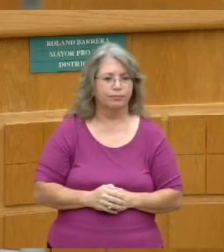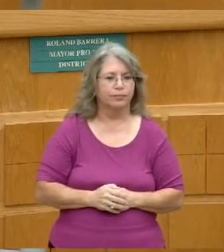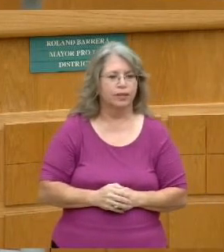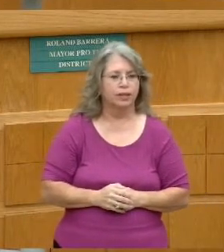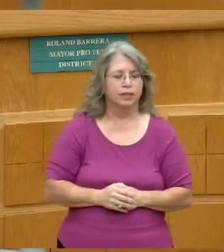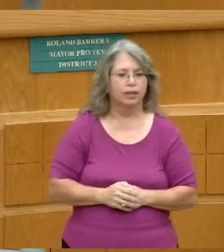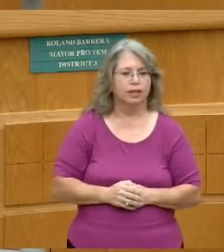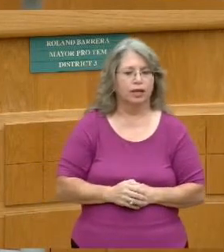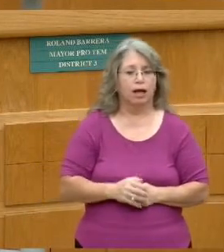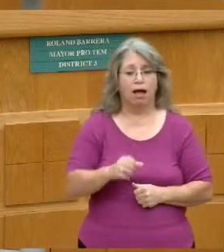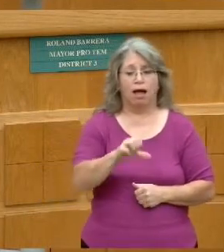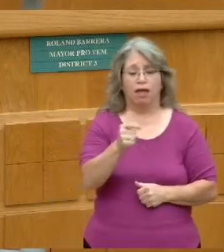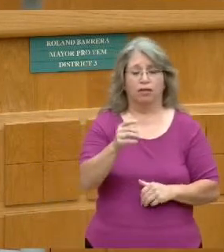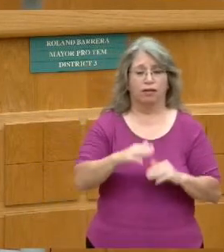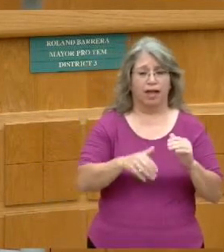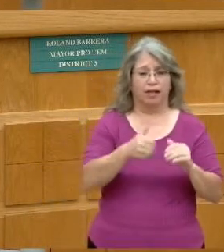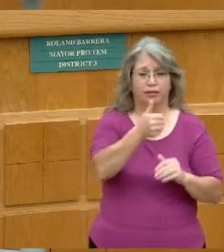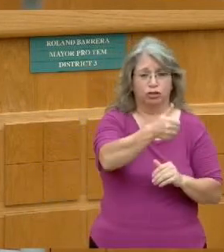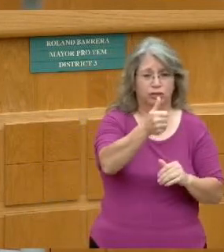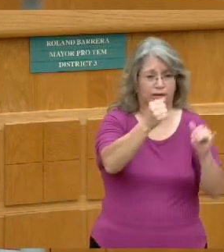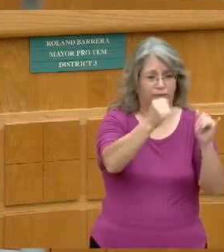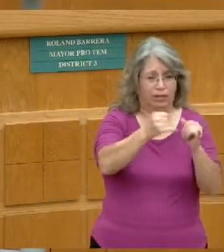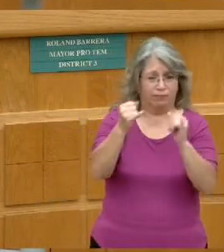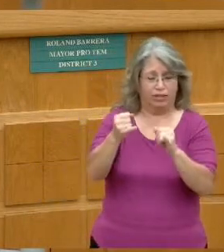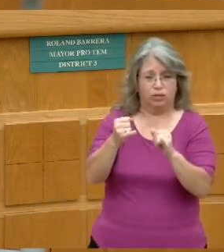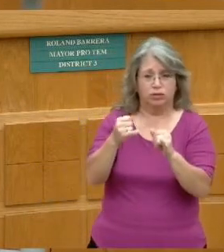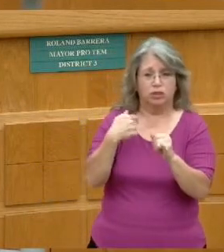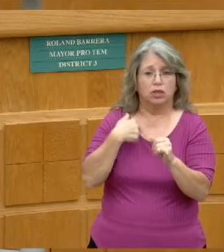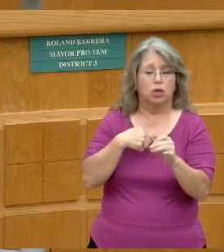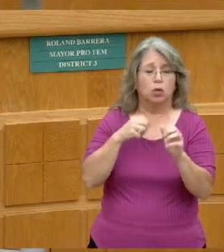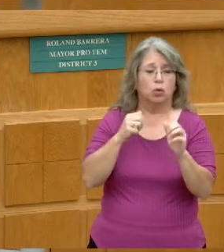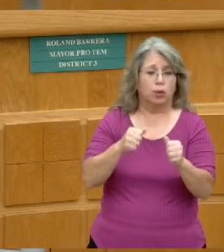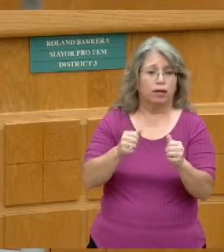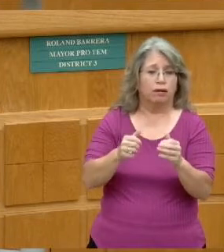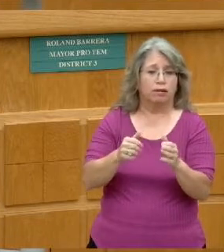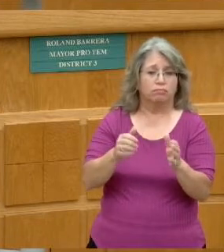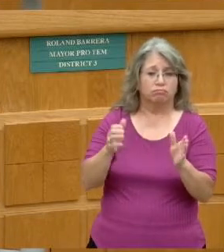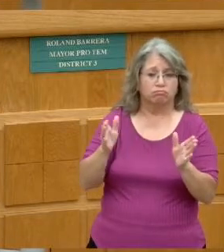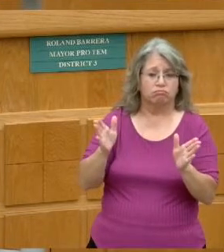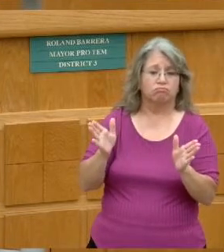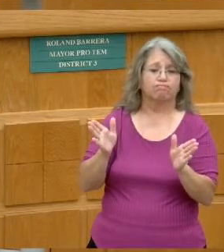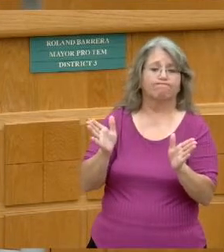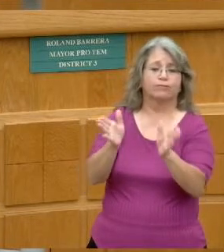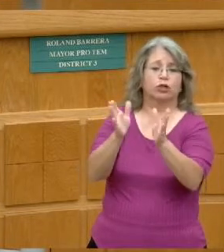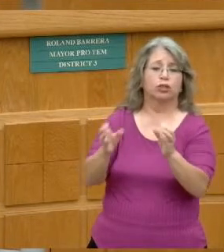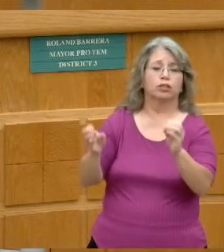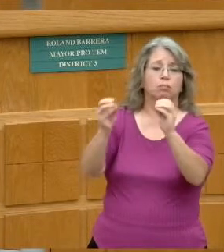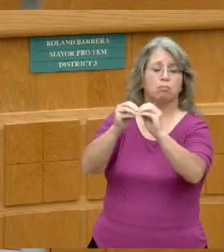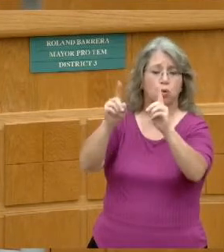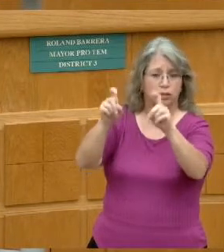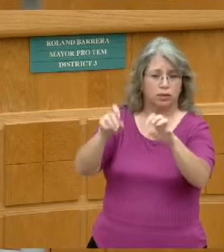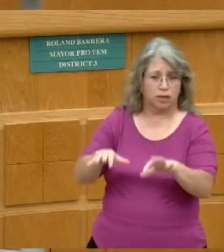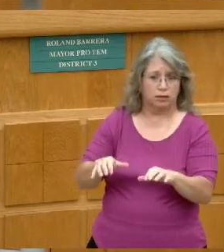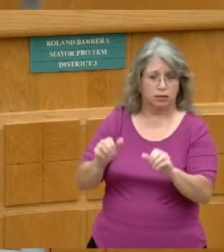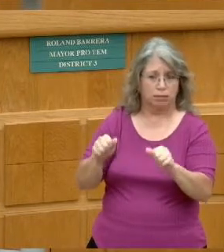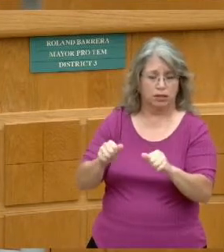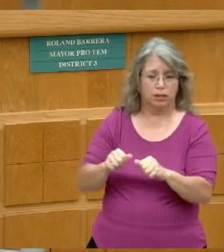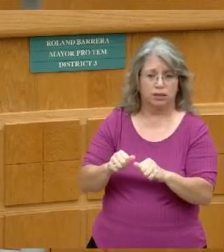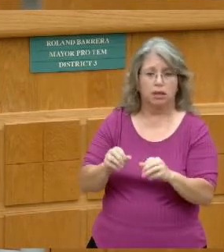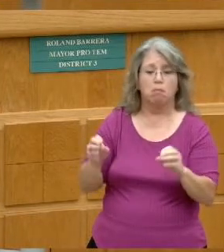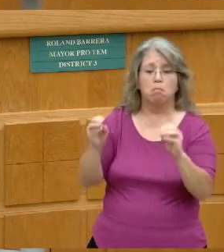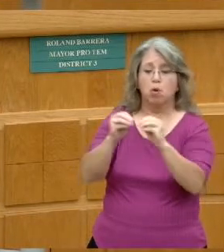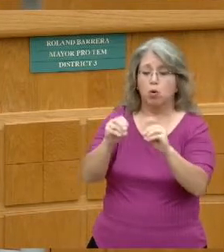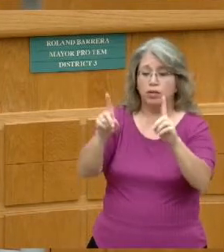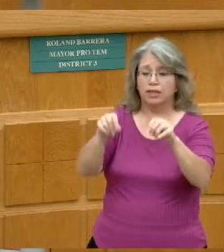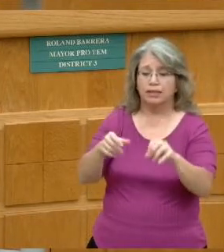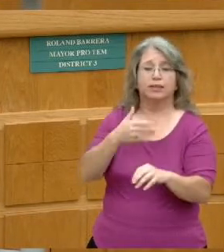outside of our own individual abilities, but we can push for more testing capacity. More testing is better. And if we know who got tested